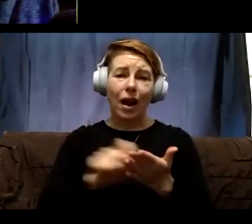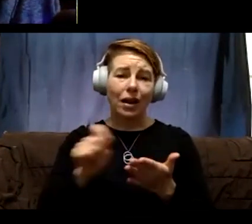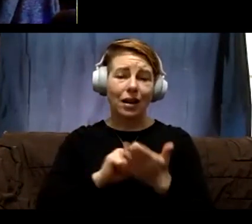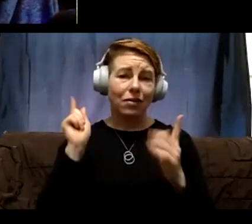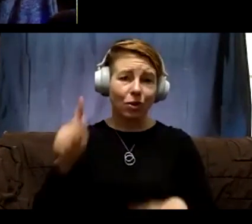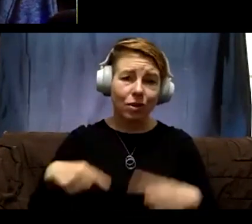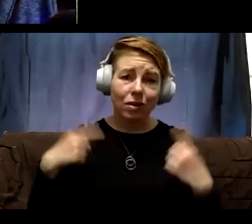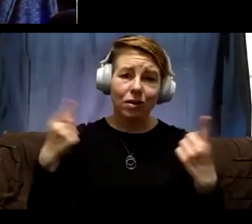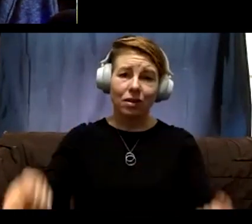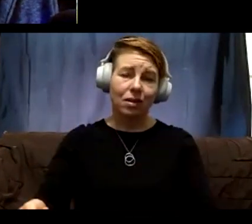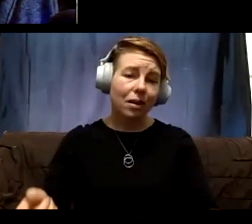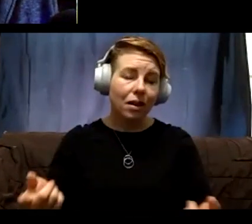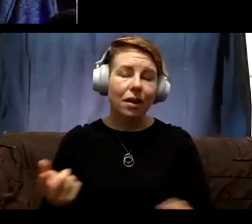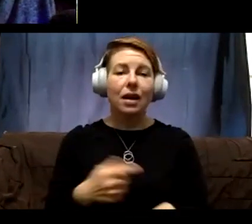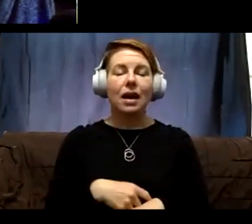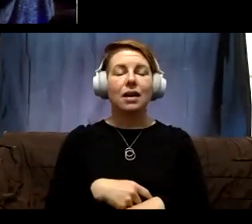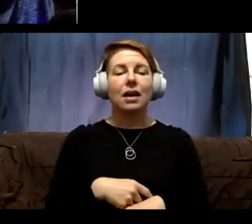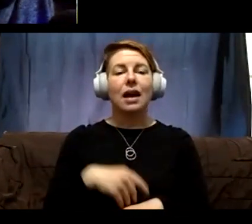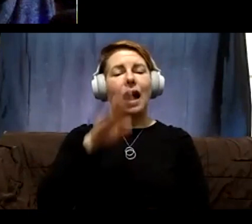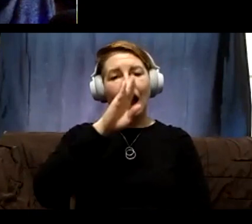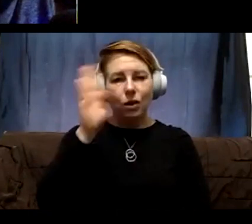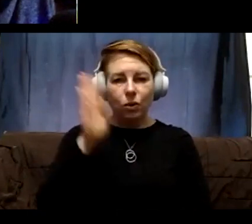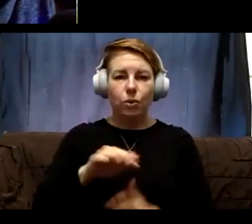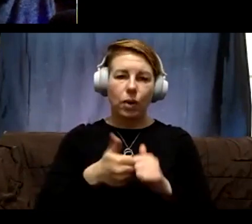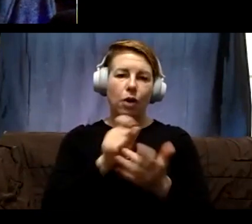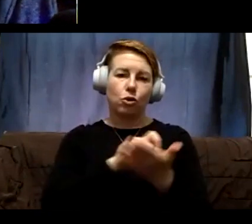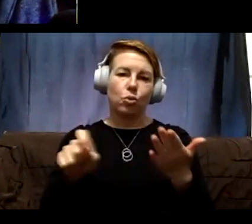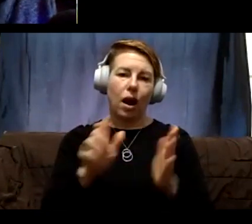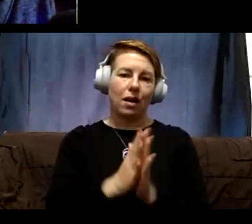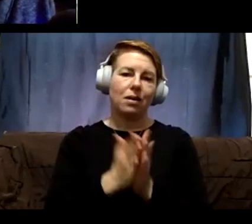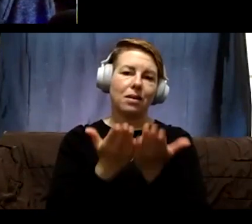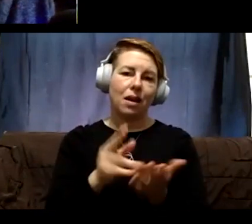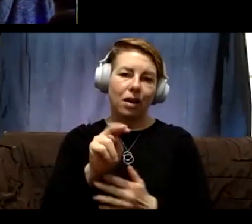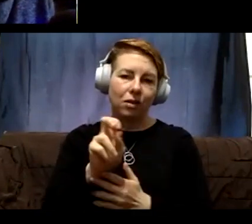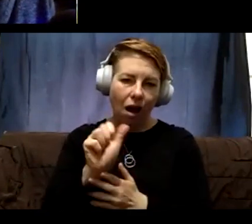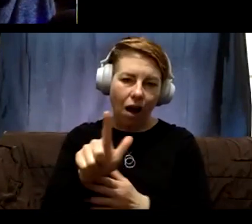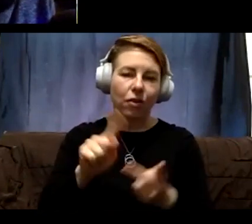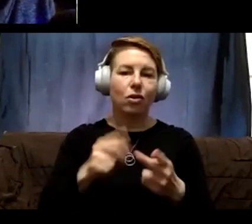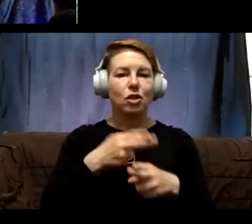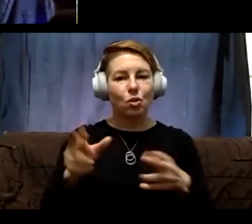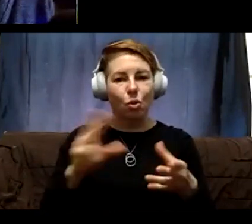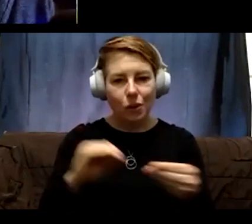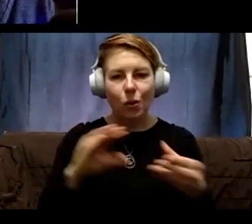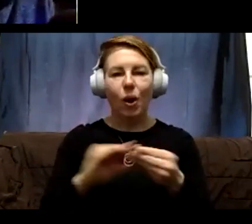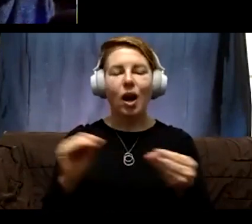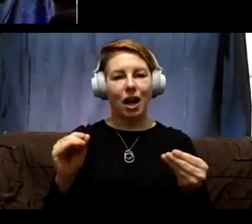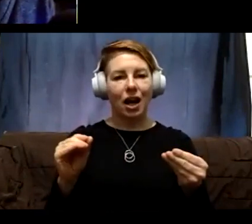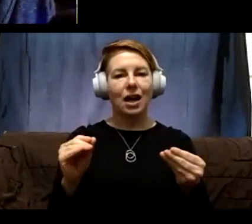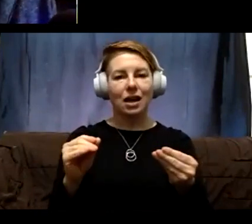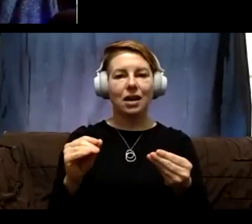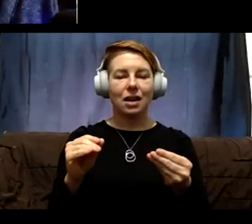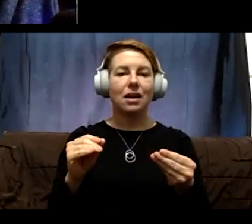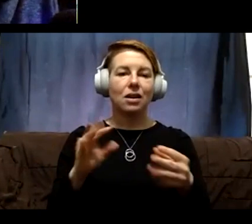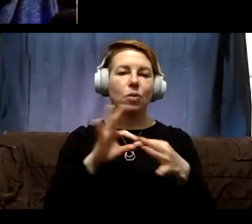point. And so I knew how to write a novel. I knew how to write a short story. I could work my way around, prose